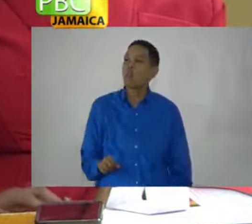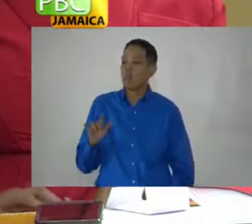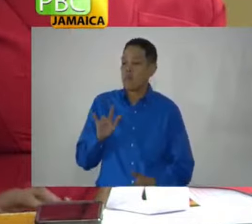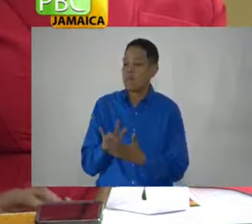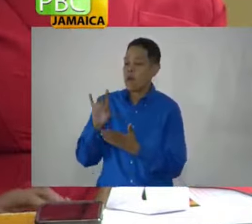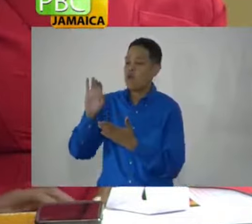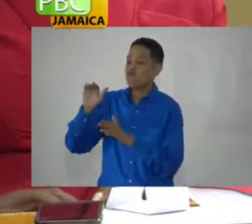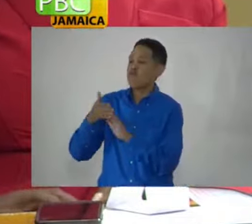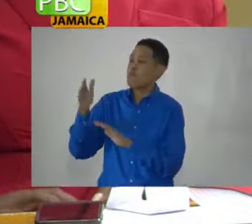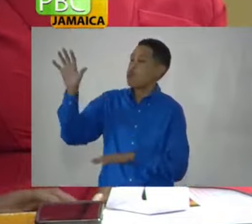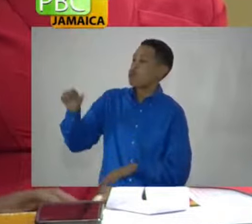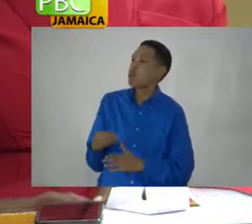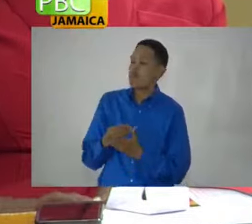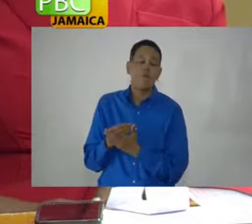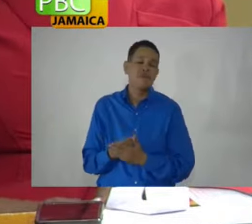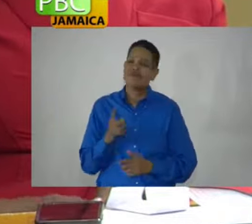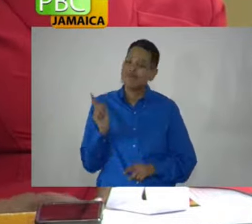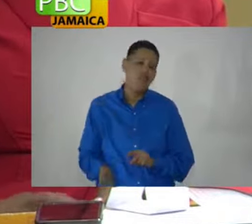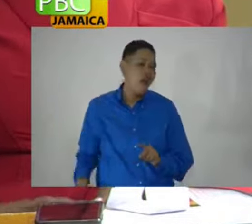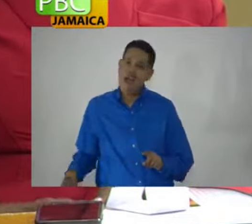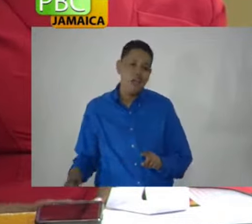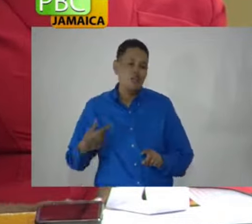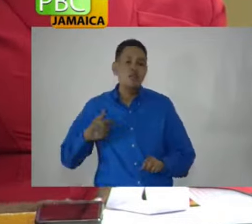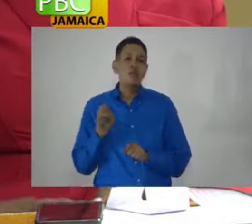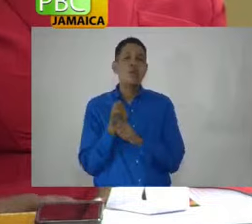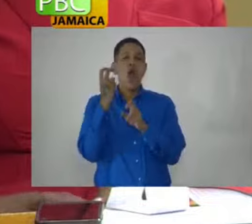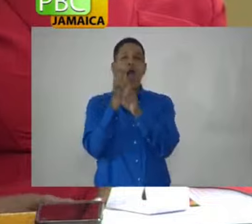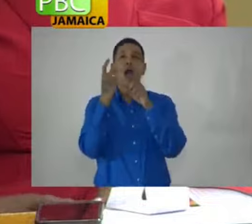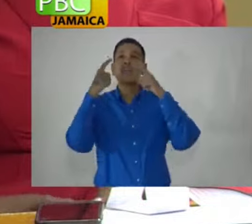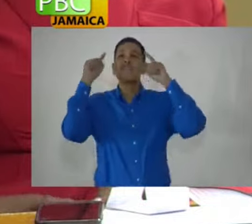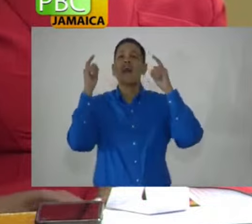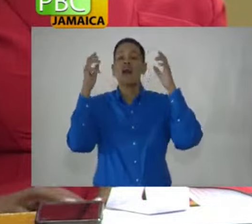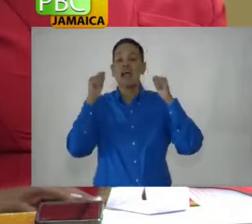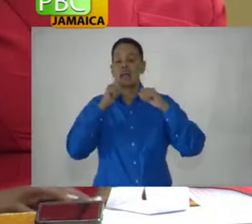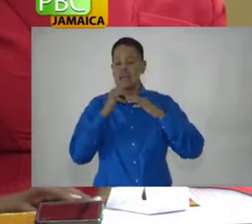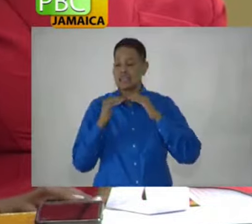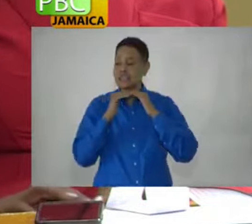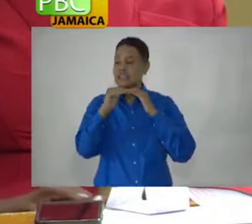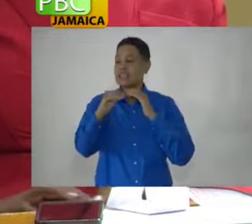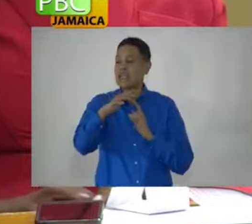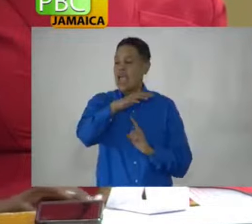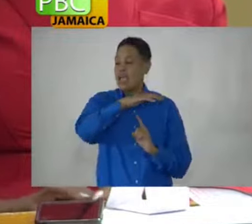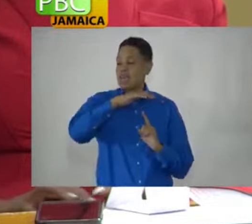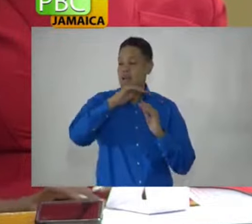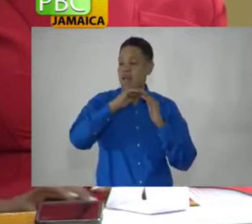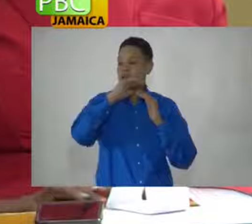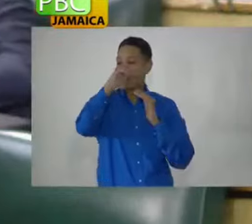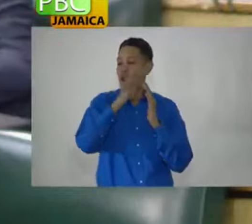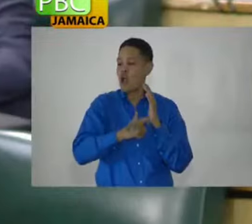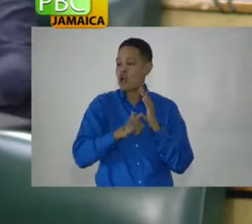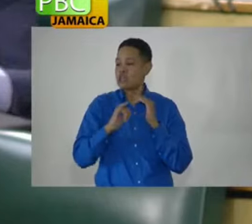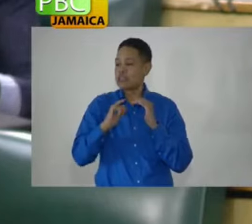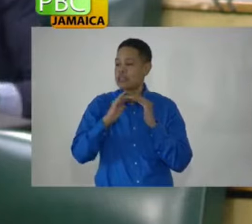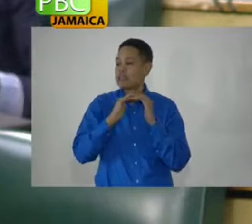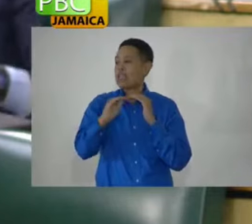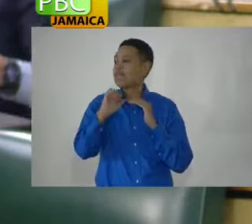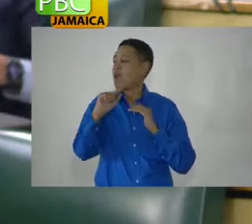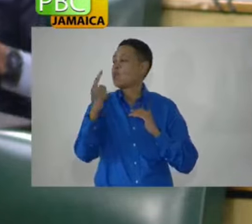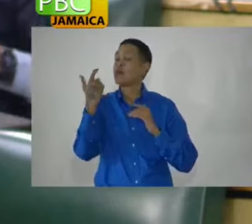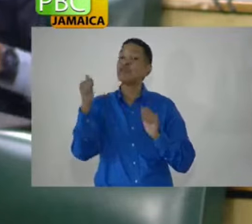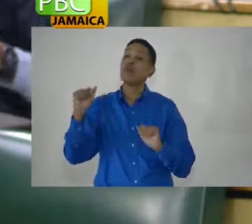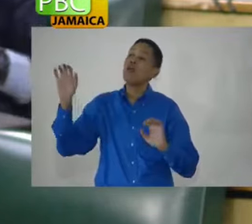Jamaica. We've worked too hard to achieve a relatively stable inflation environment for anyone to try